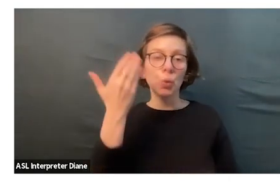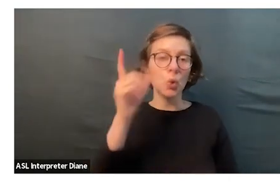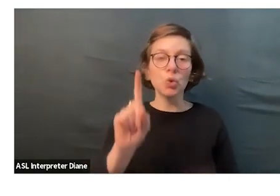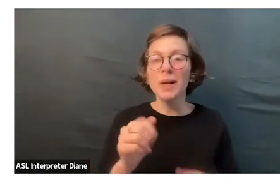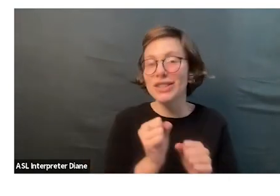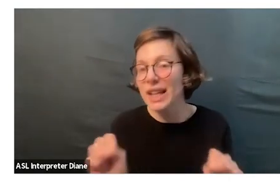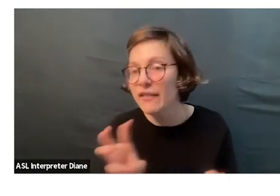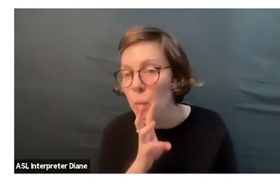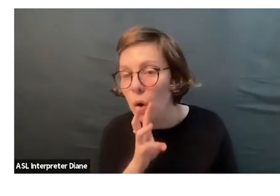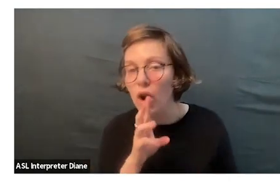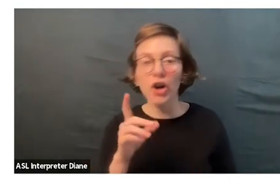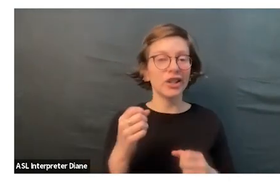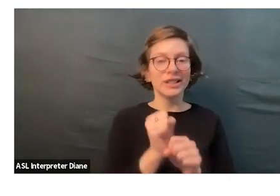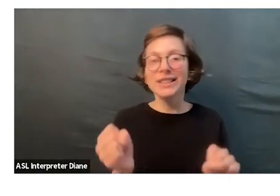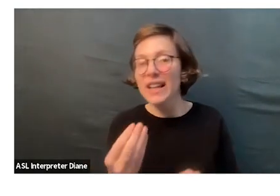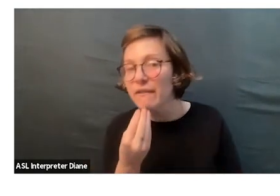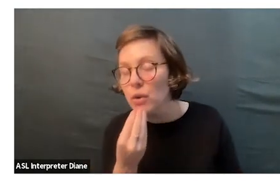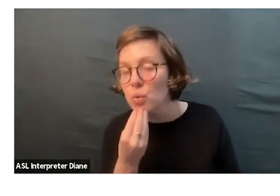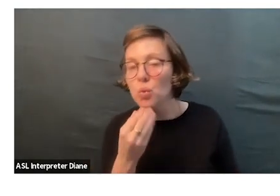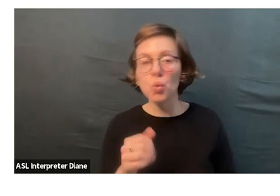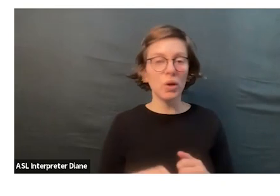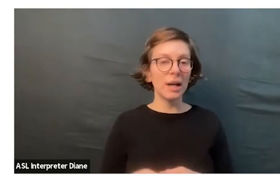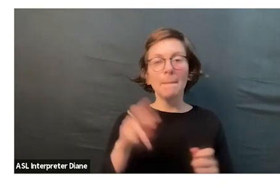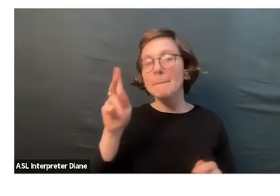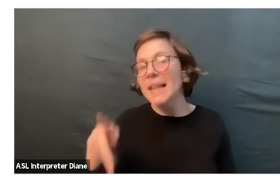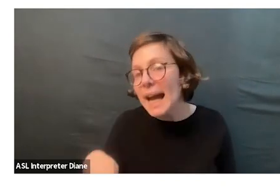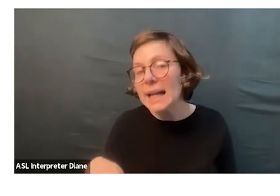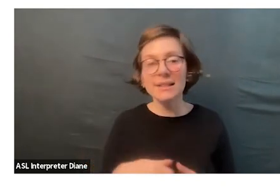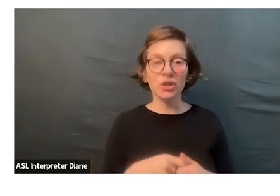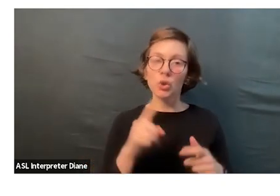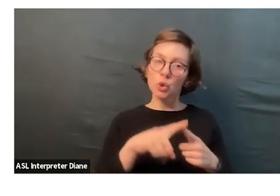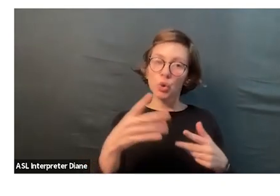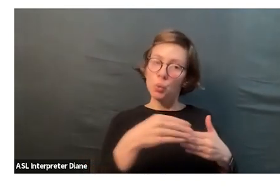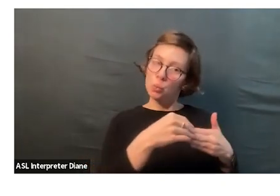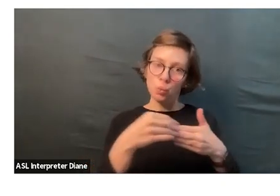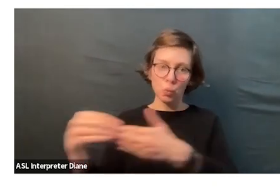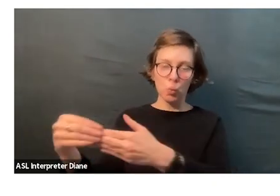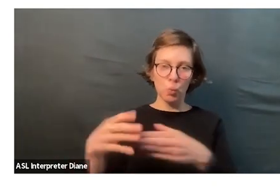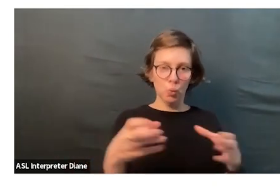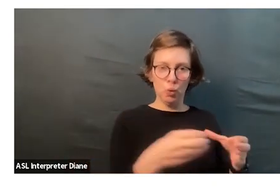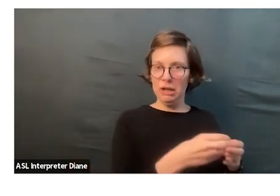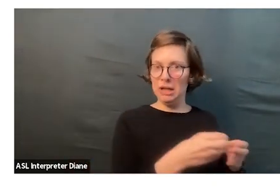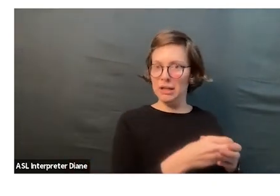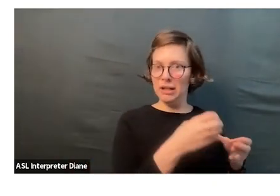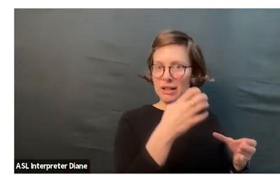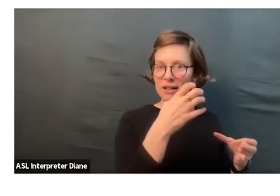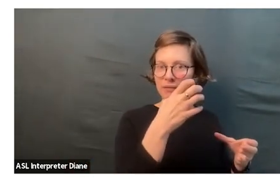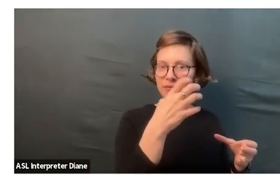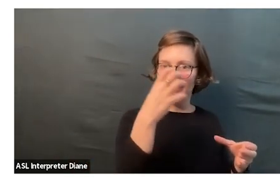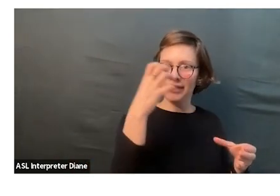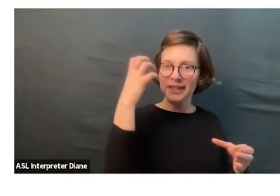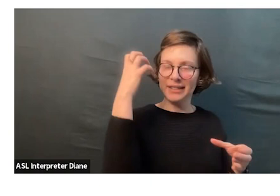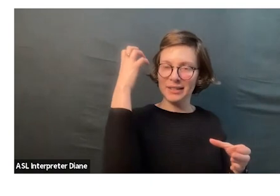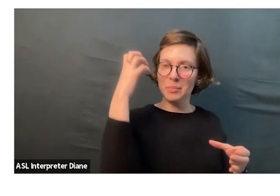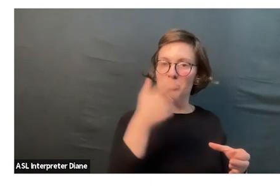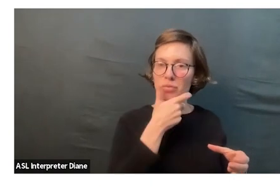as part and parcel of an ecosystem. They've developed cultures that respond to those ecosystems or the biomes that they live in.